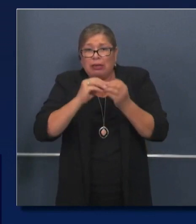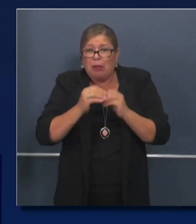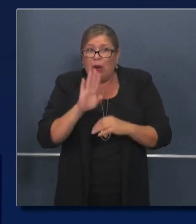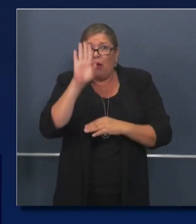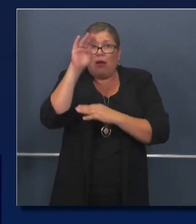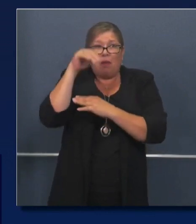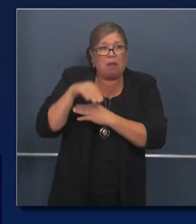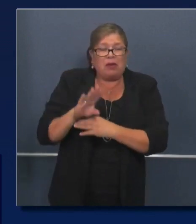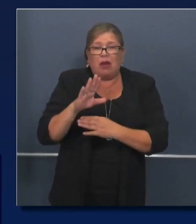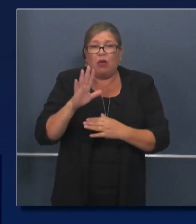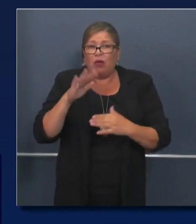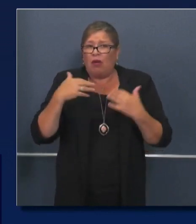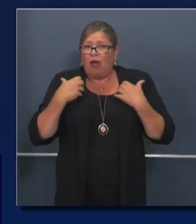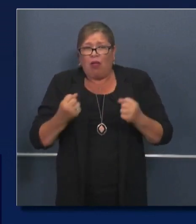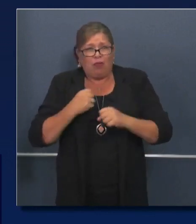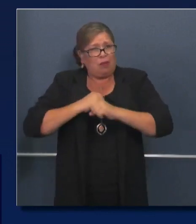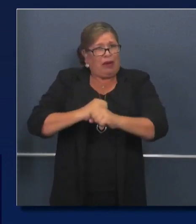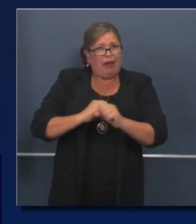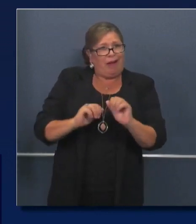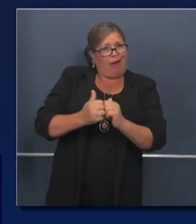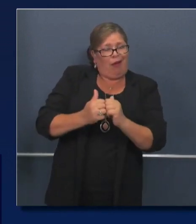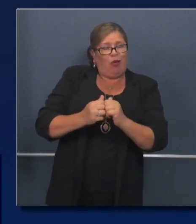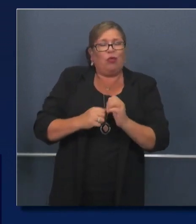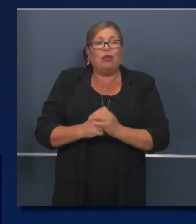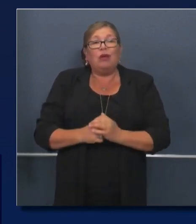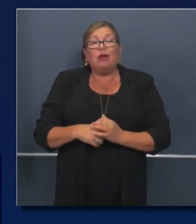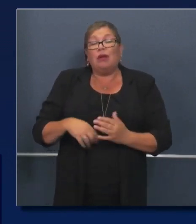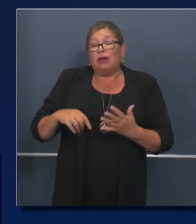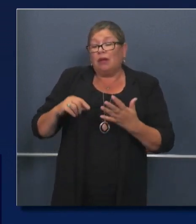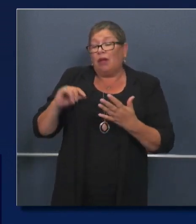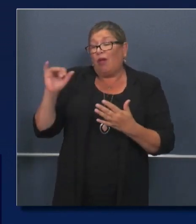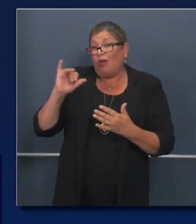our decision-making. We talked about one of those indicators being our